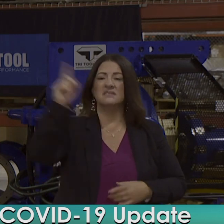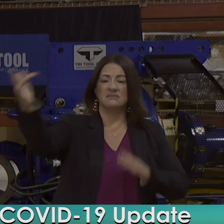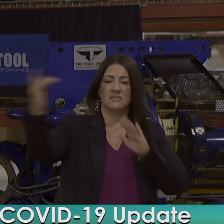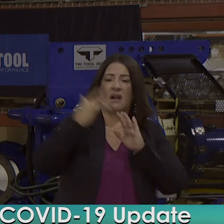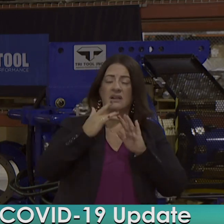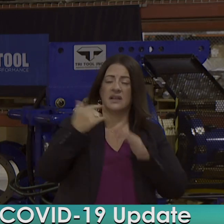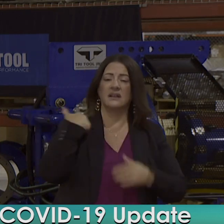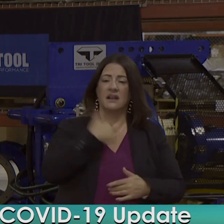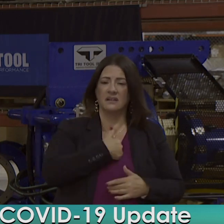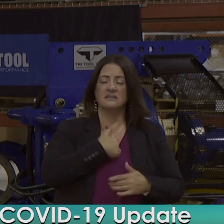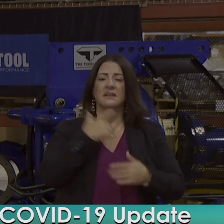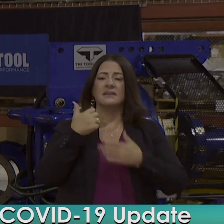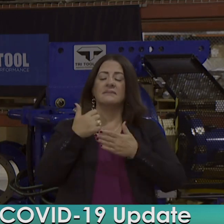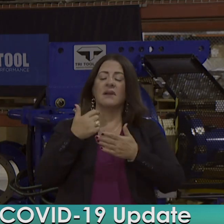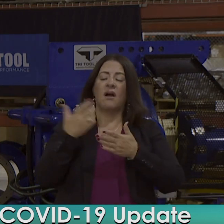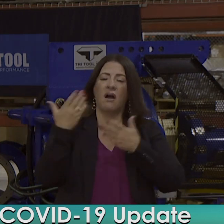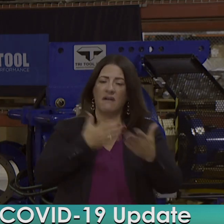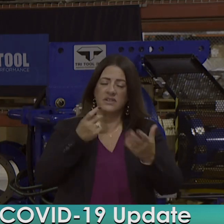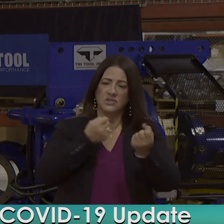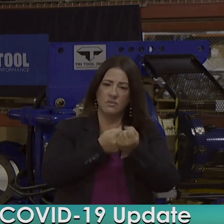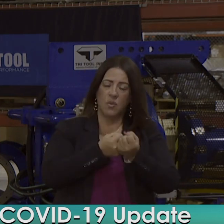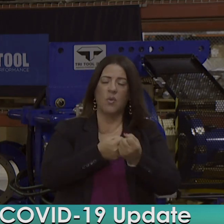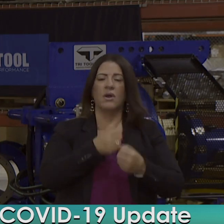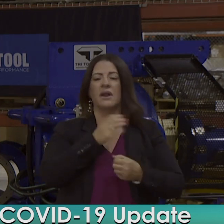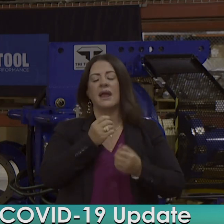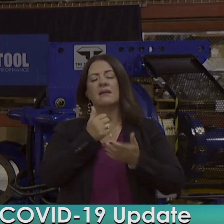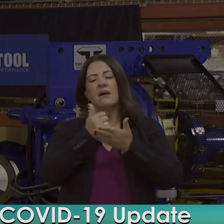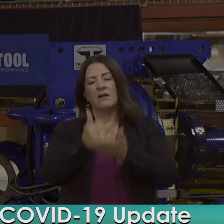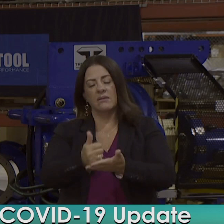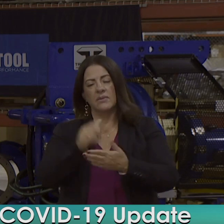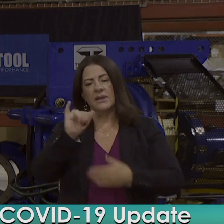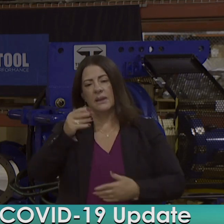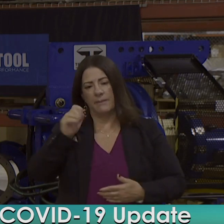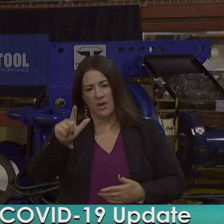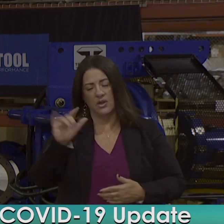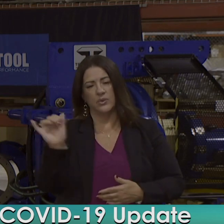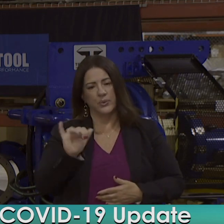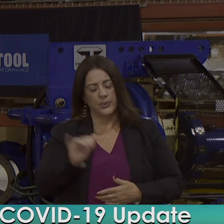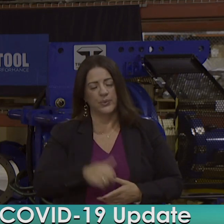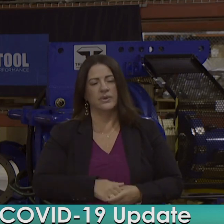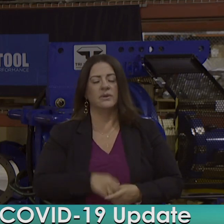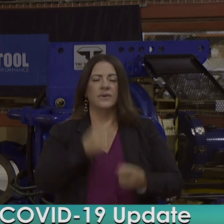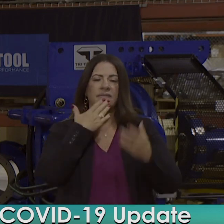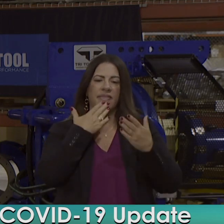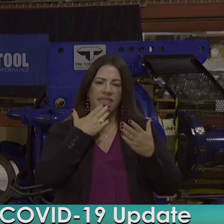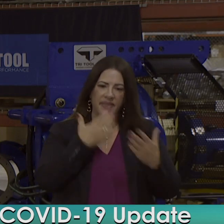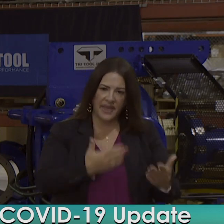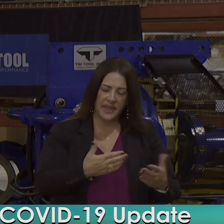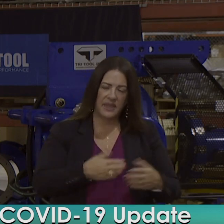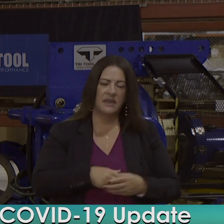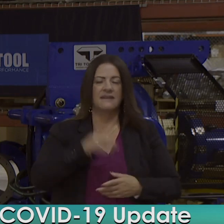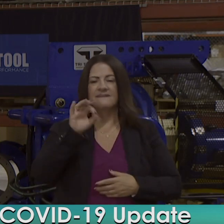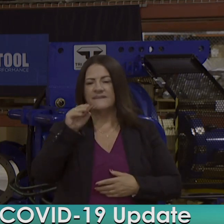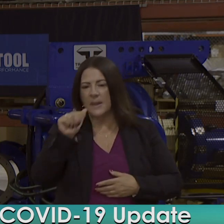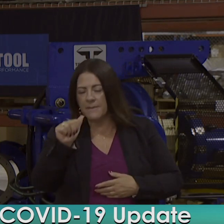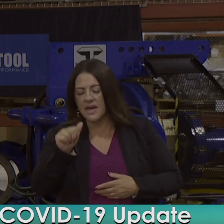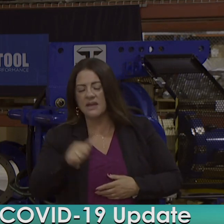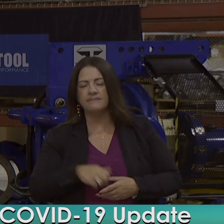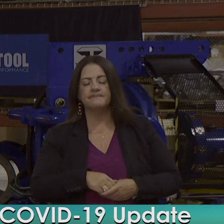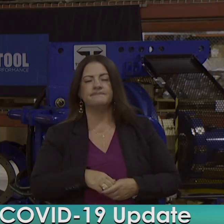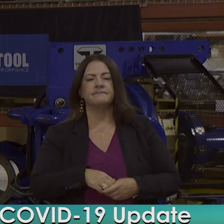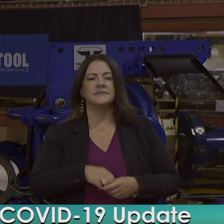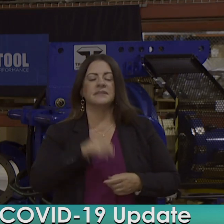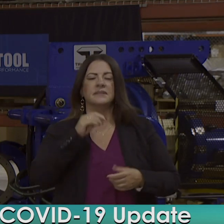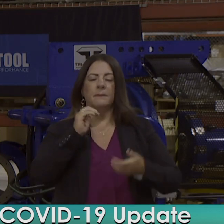those efforts in the county proper. I want to thank incredible leadership, Bob Fenton and FEMA, and